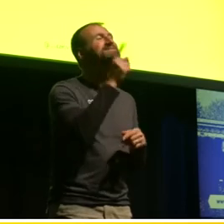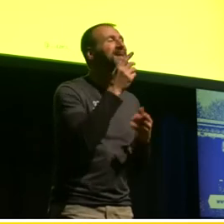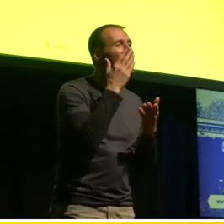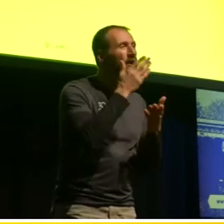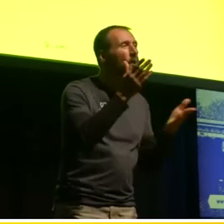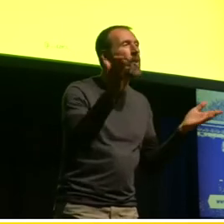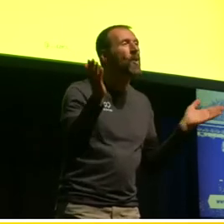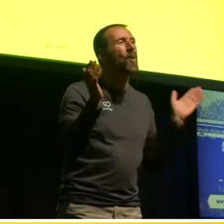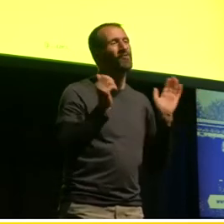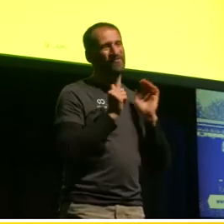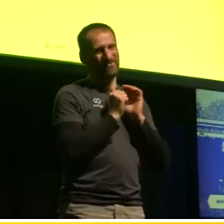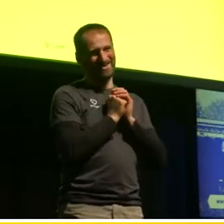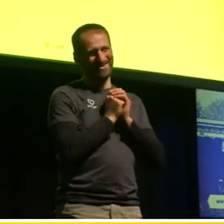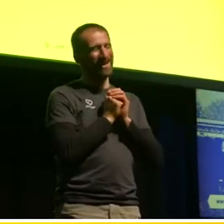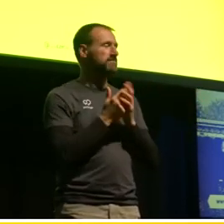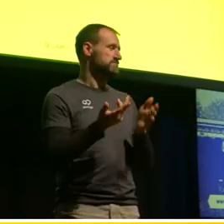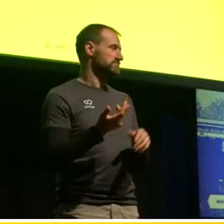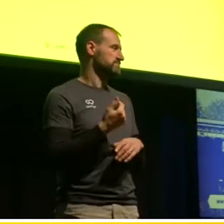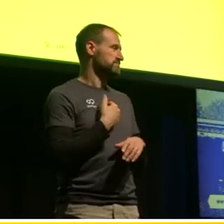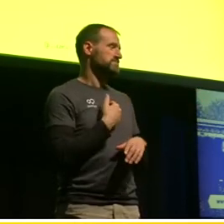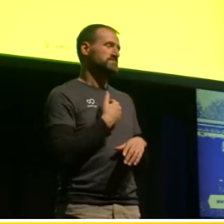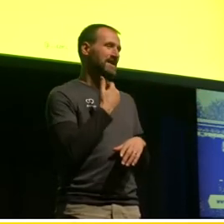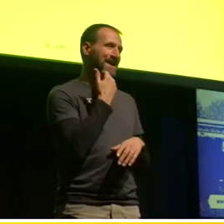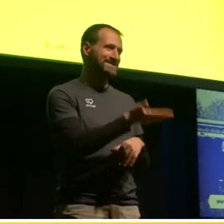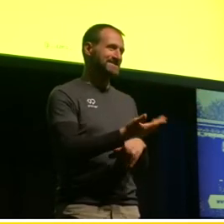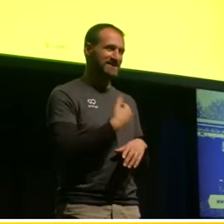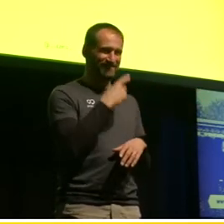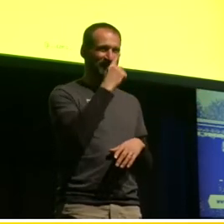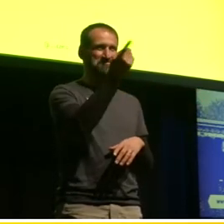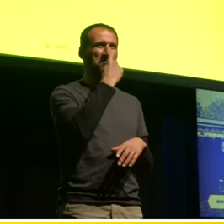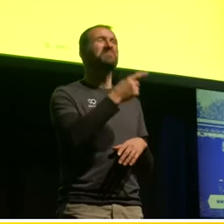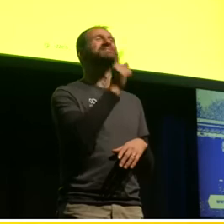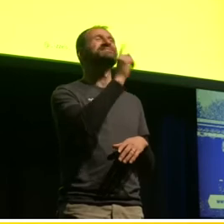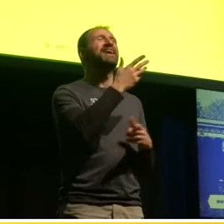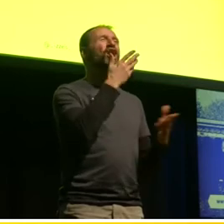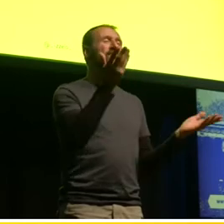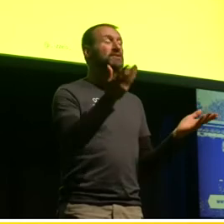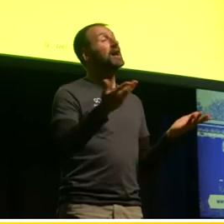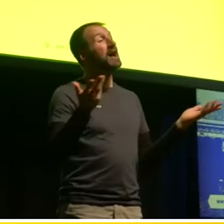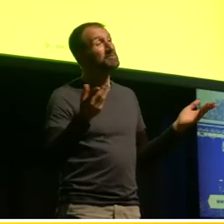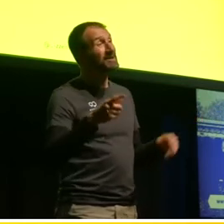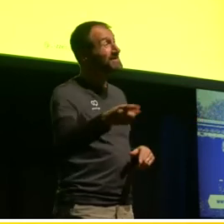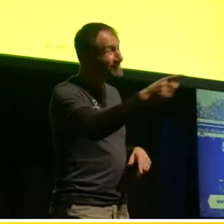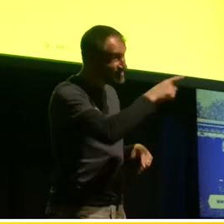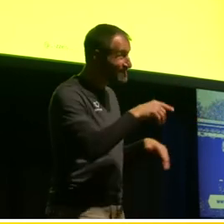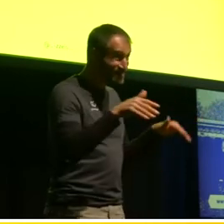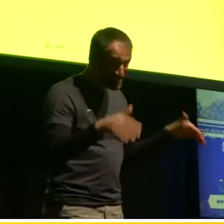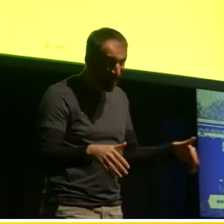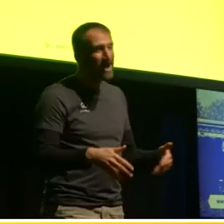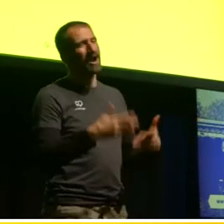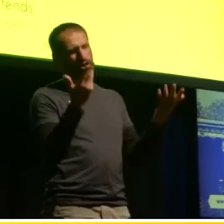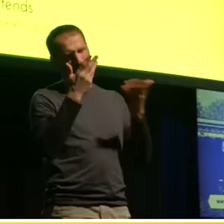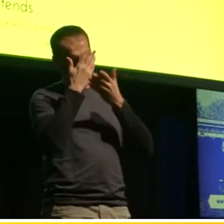I hate that. Every time someone's telling me that. But you're here. So being open, no problem. We got